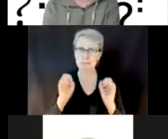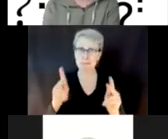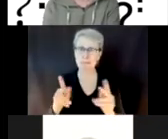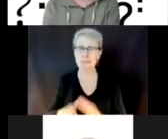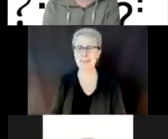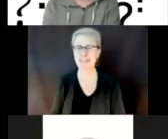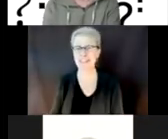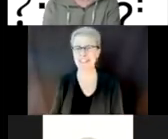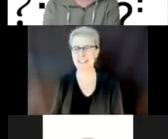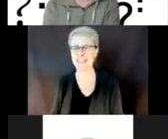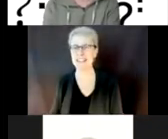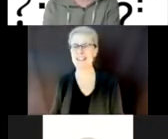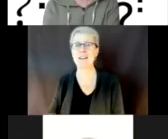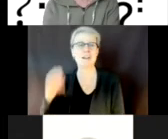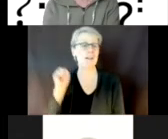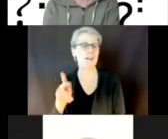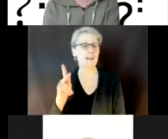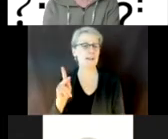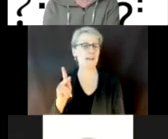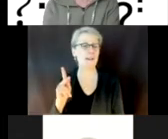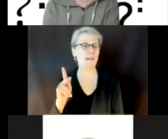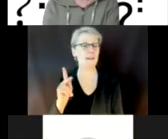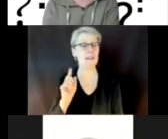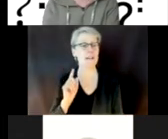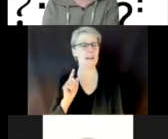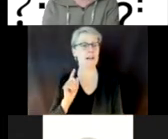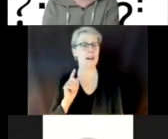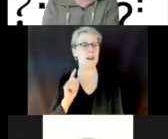All right, so let's dive in. So